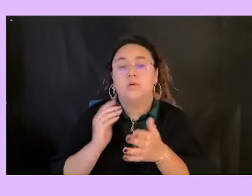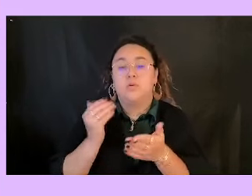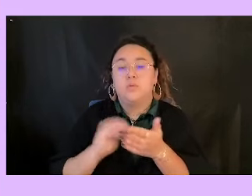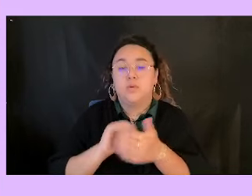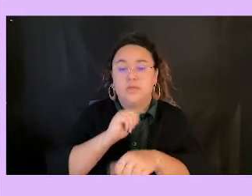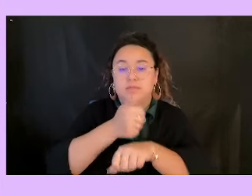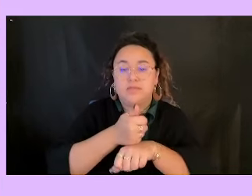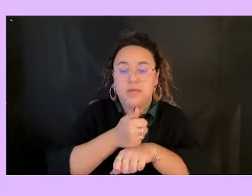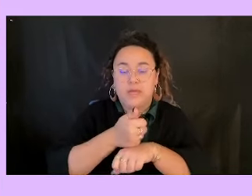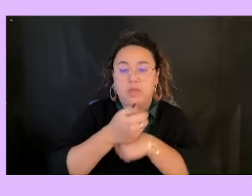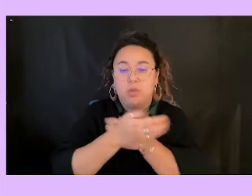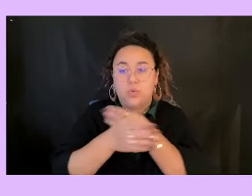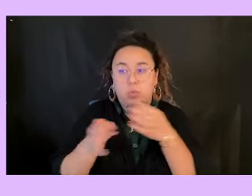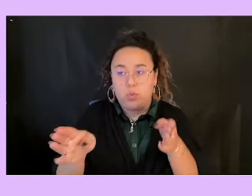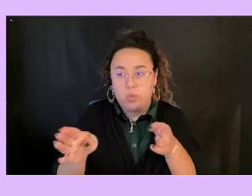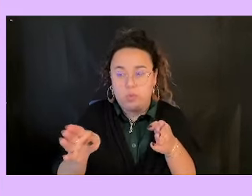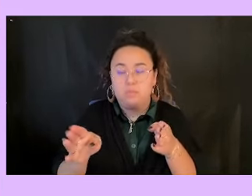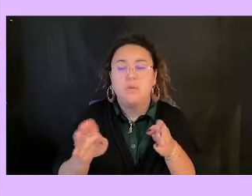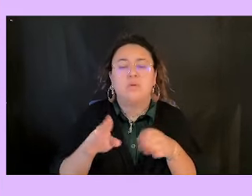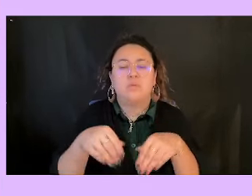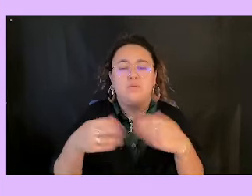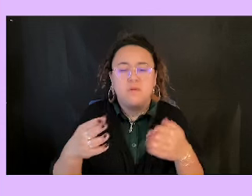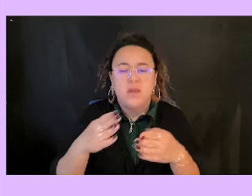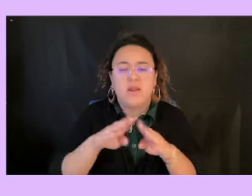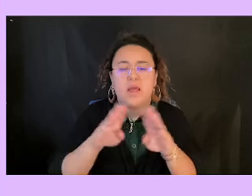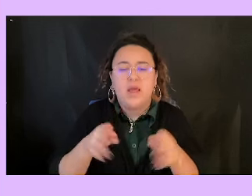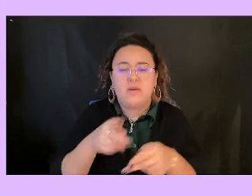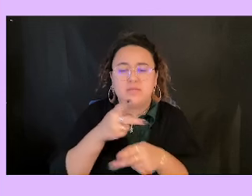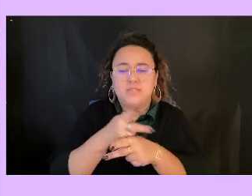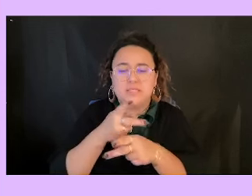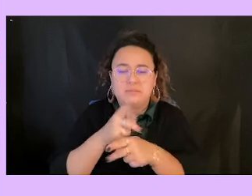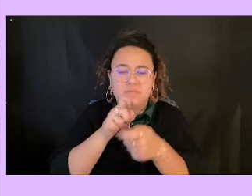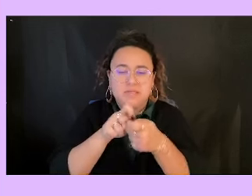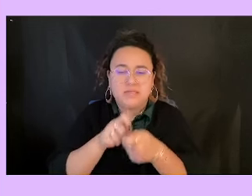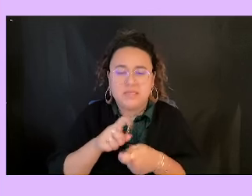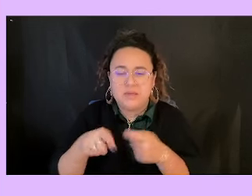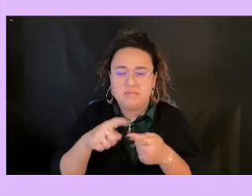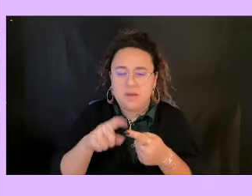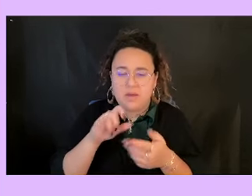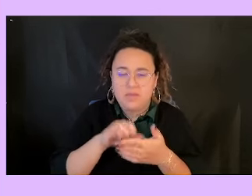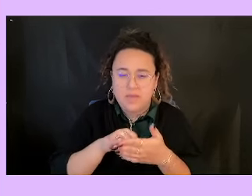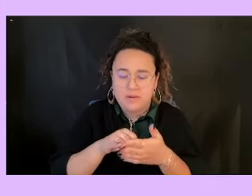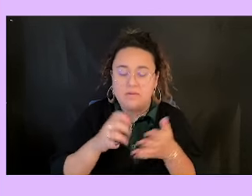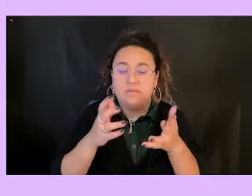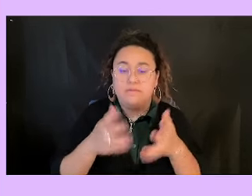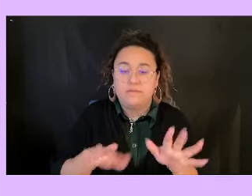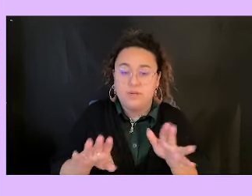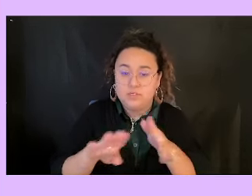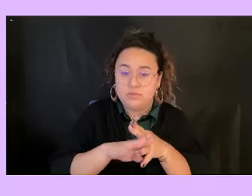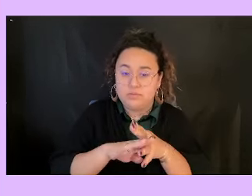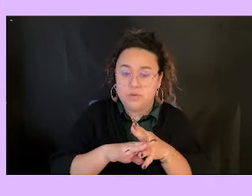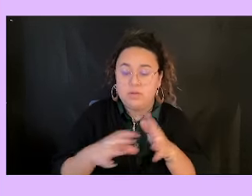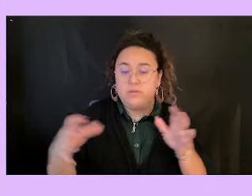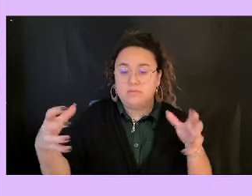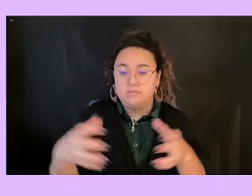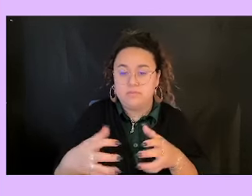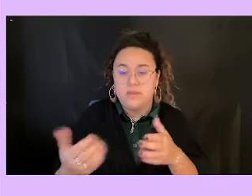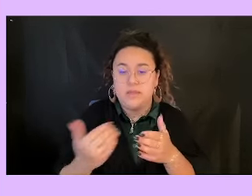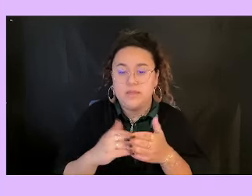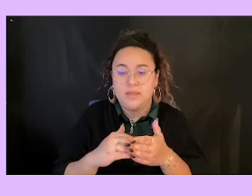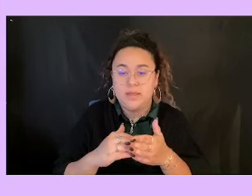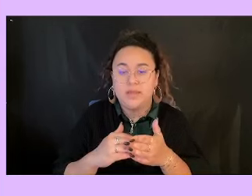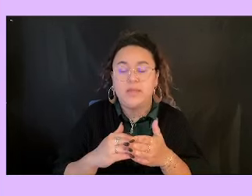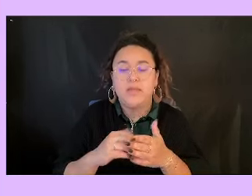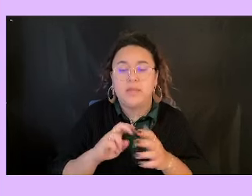some housekeeping details for that when we get there. And then after that break, we're gonna reconvene in an inner